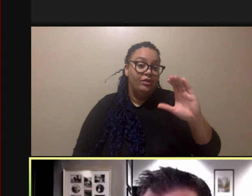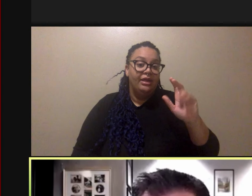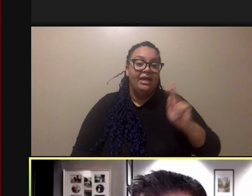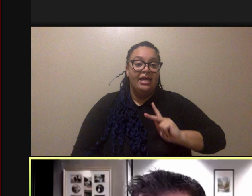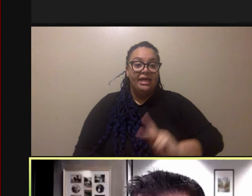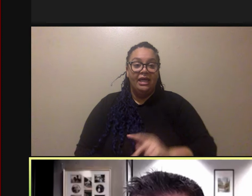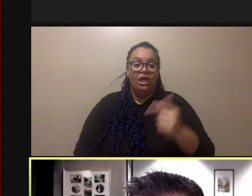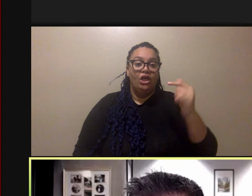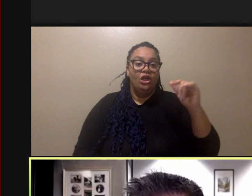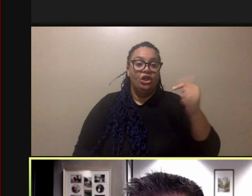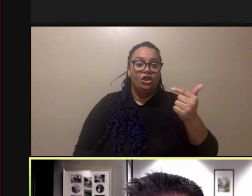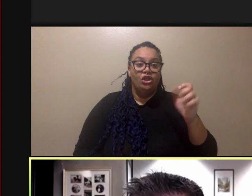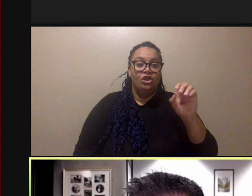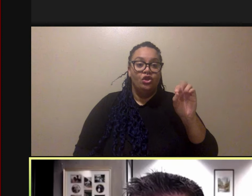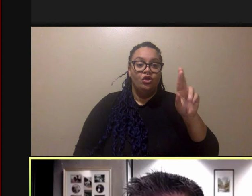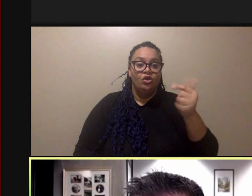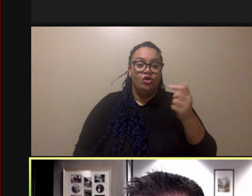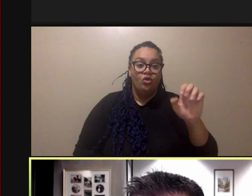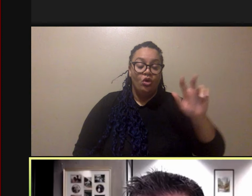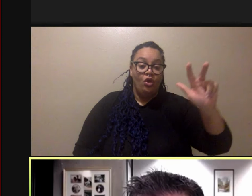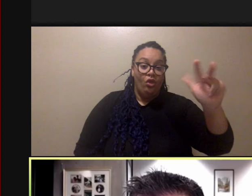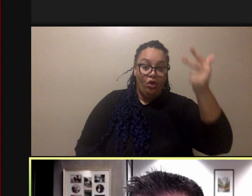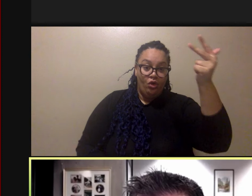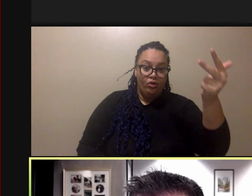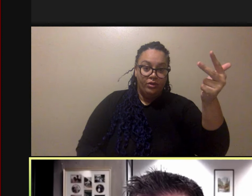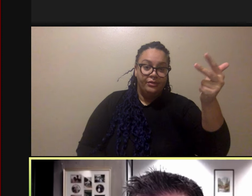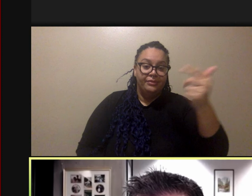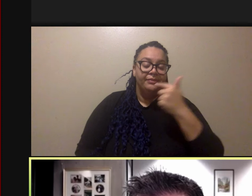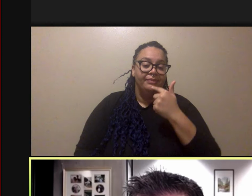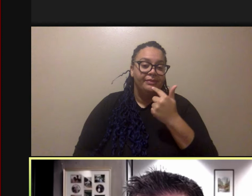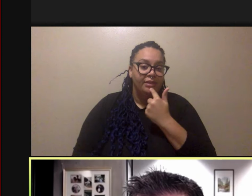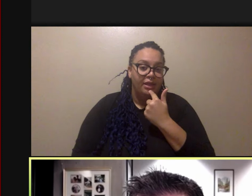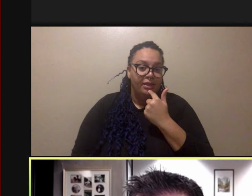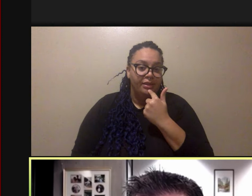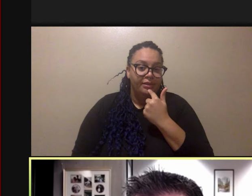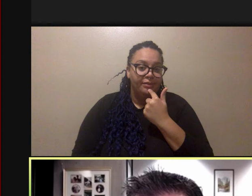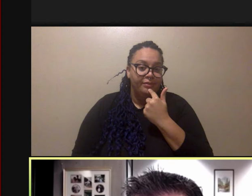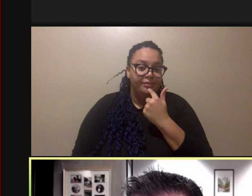the revolutionaries said was a